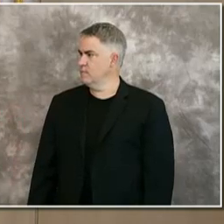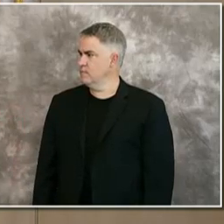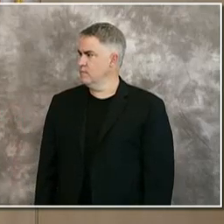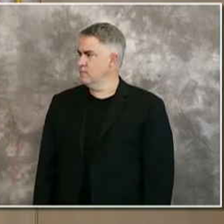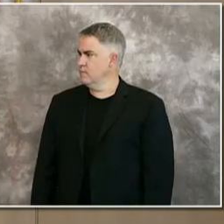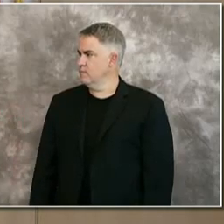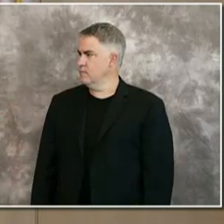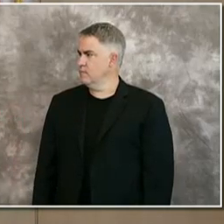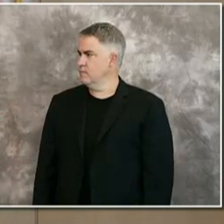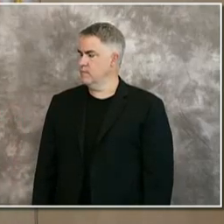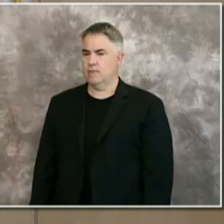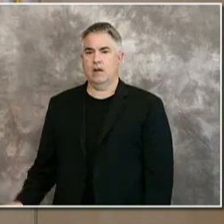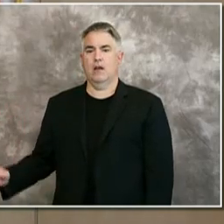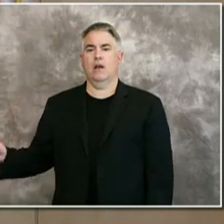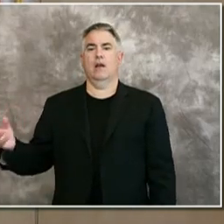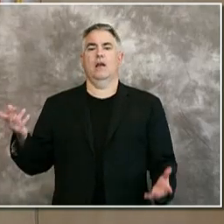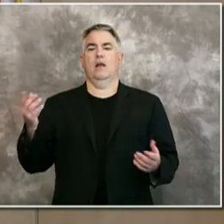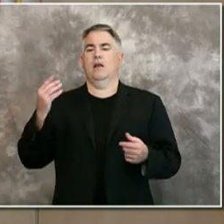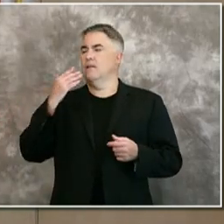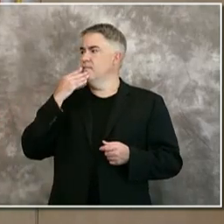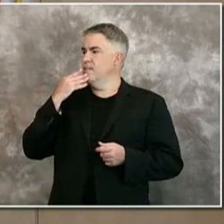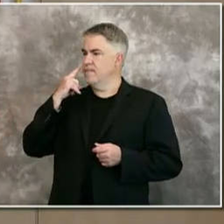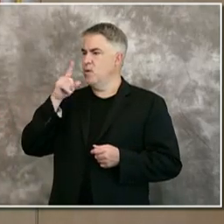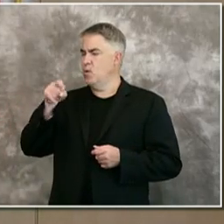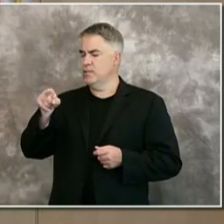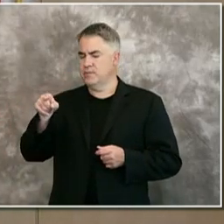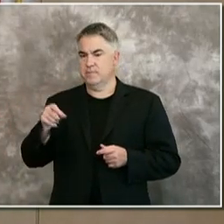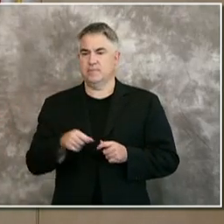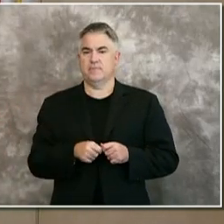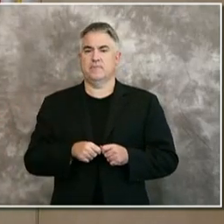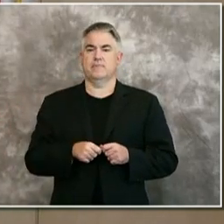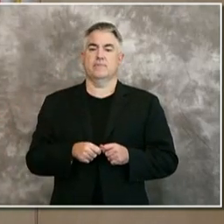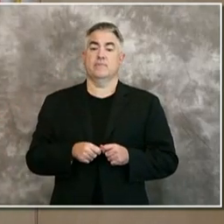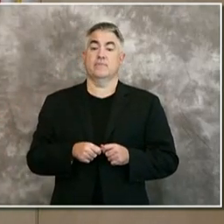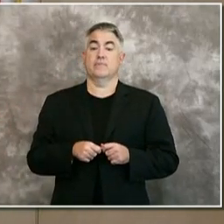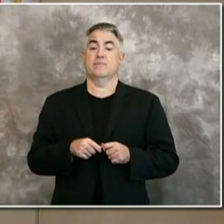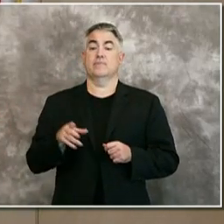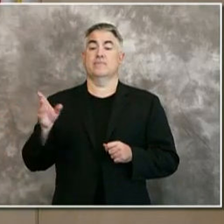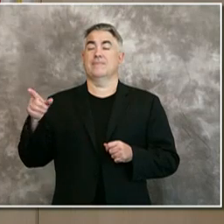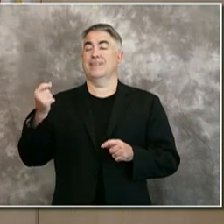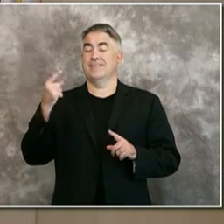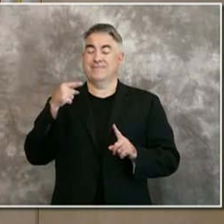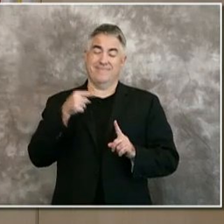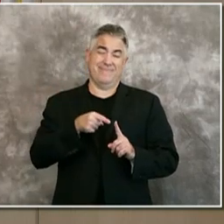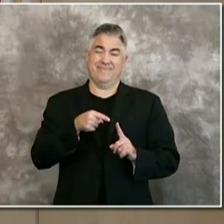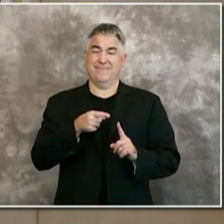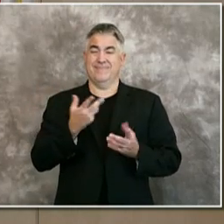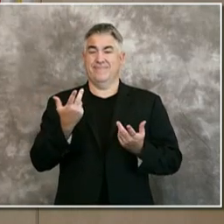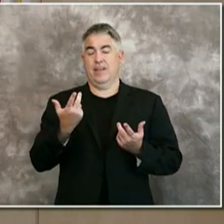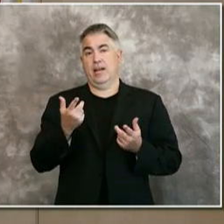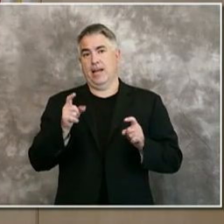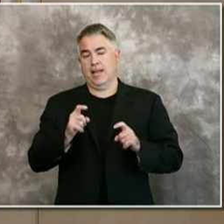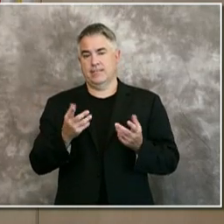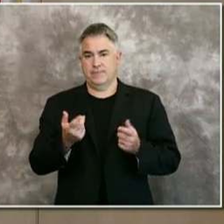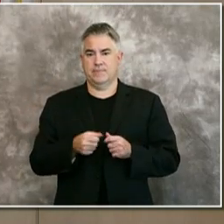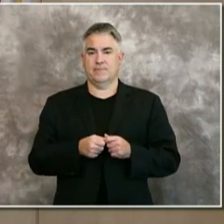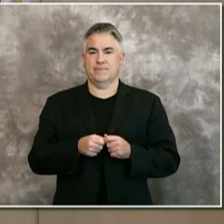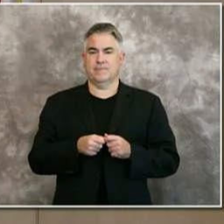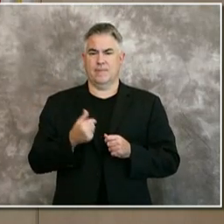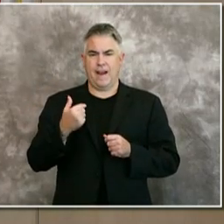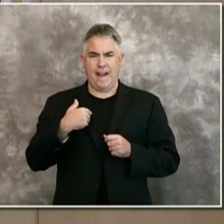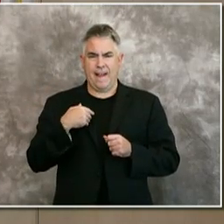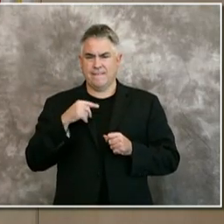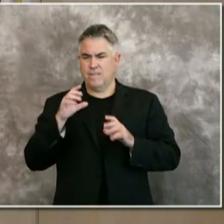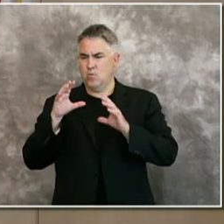Thank you, Dr. Moon. Thanks for the question. So I think really the point about the testing is that there's a number of groups that are